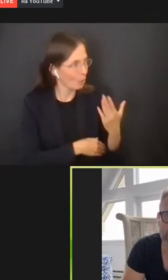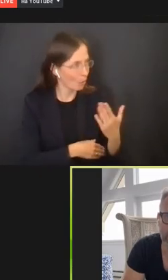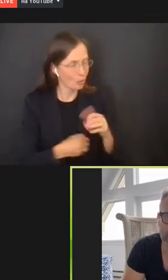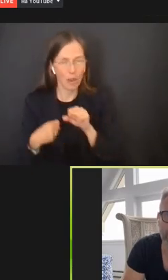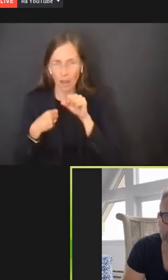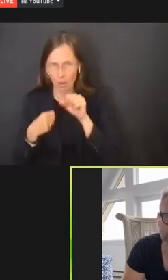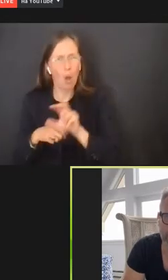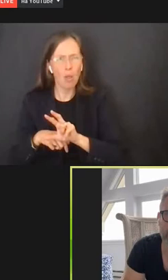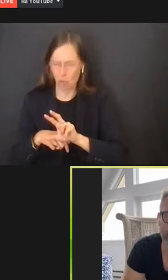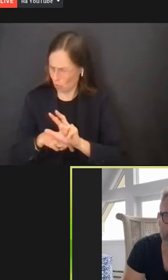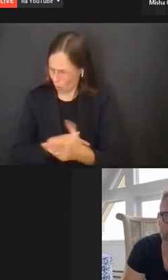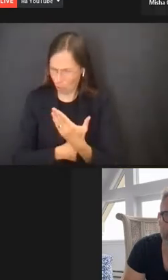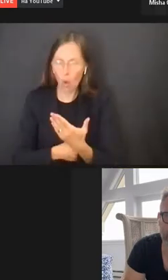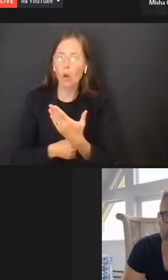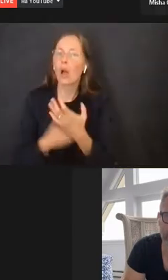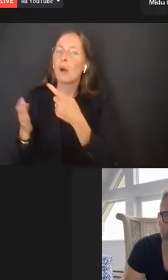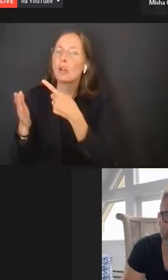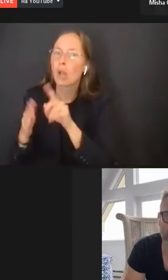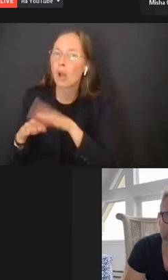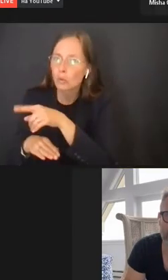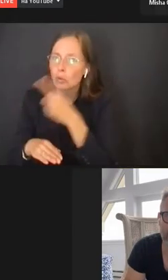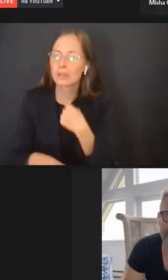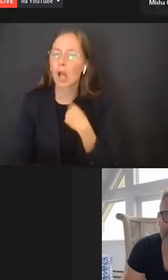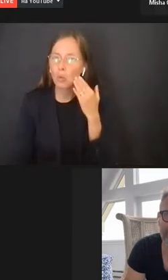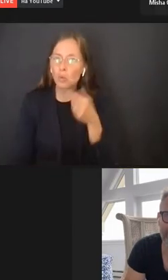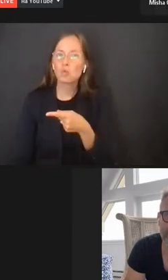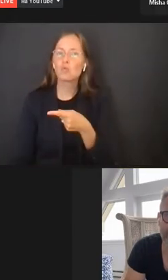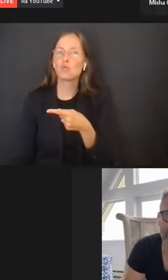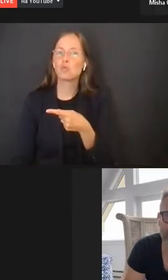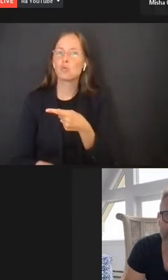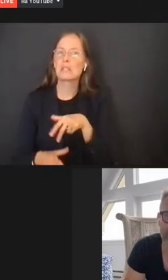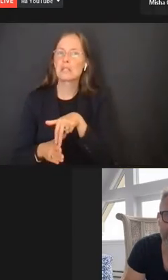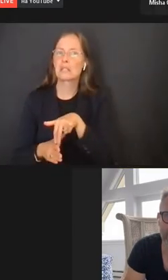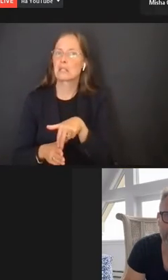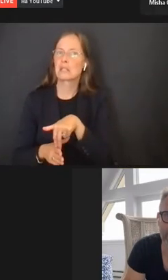3 o'clock in the morning, just to check on you, because I knew you were kind of on the edge at that point. I mean,